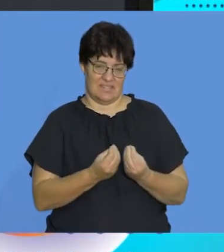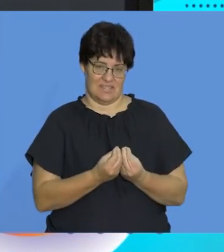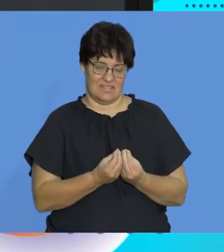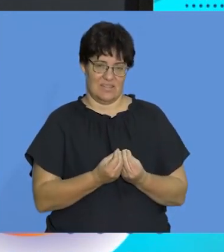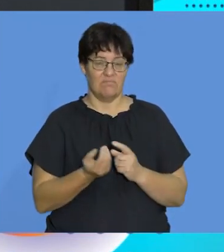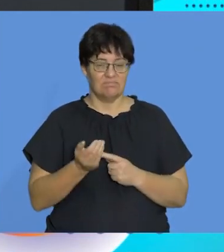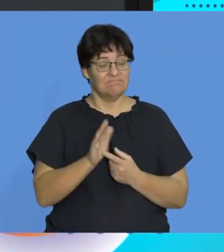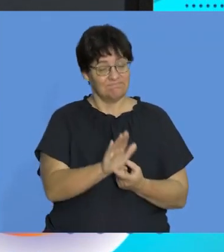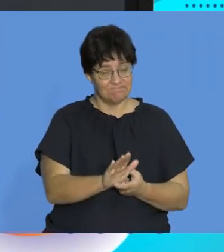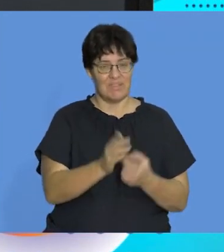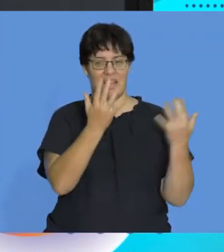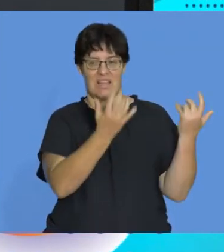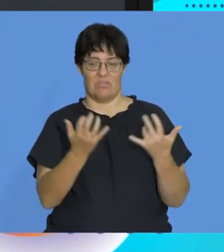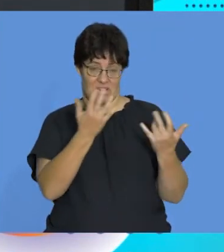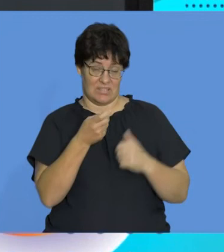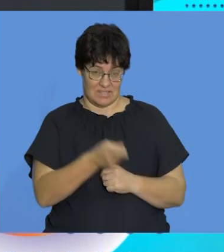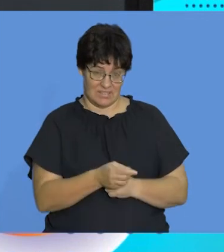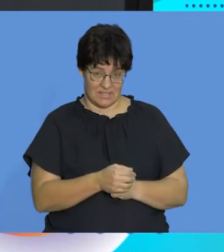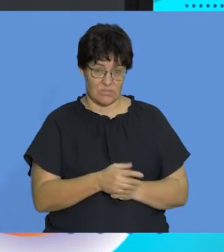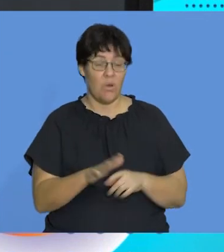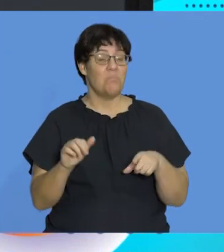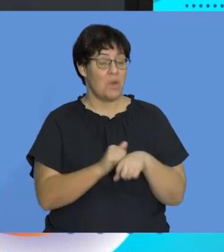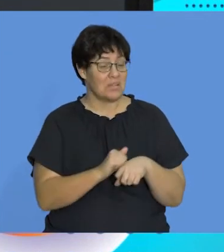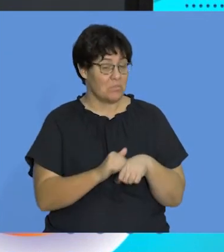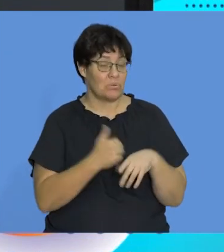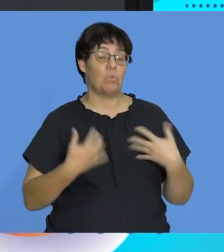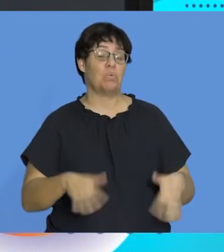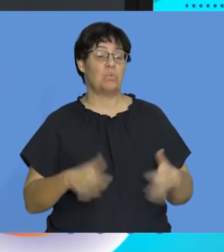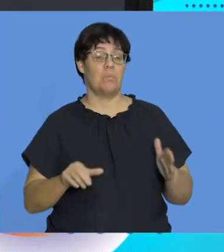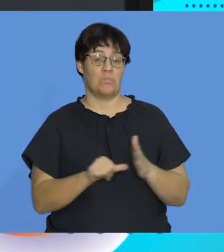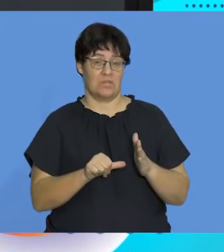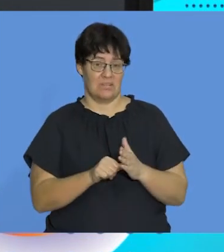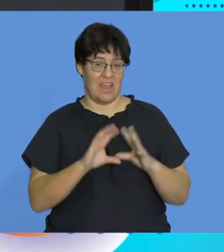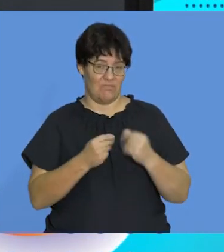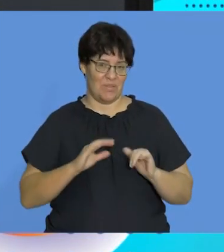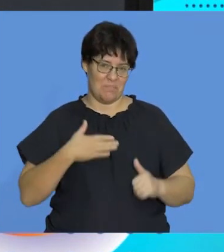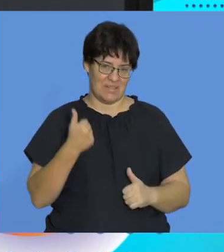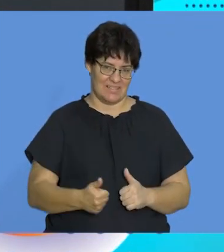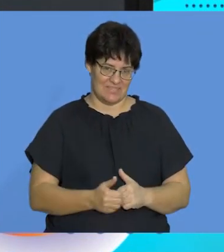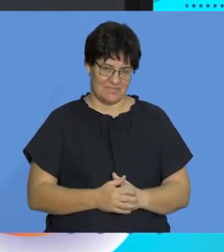stoichiometric calculations. So practice becomes very, very important. Everything of the best.